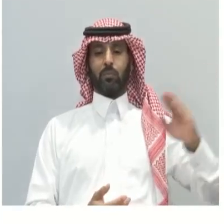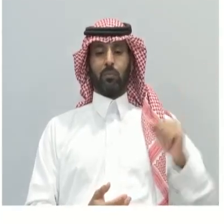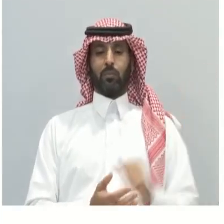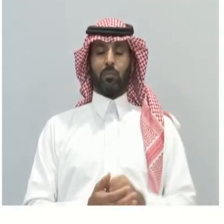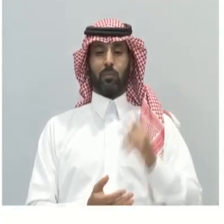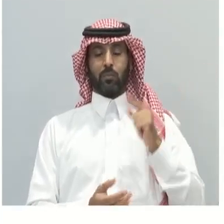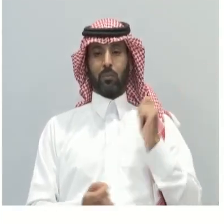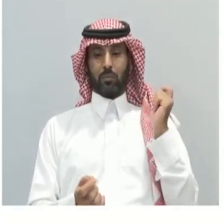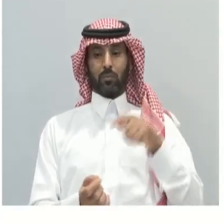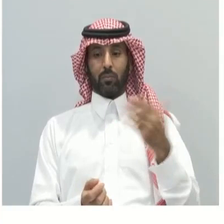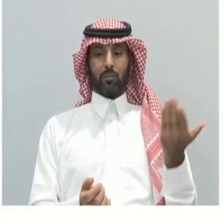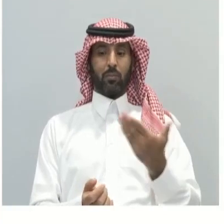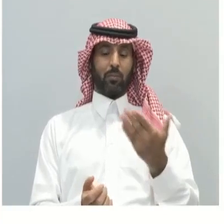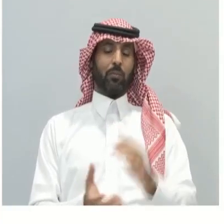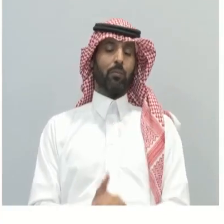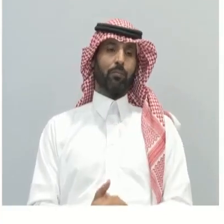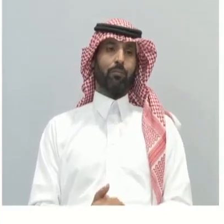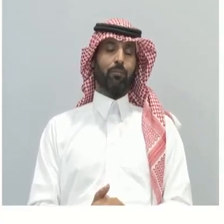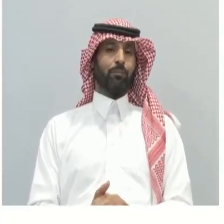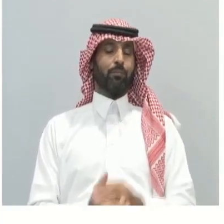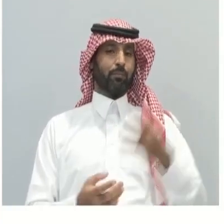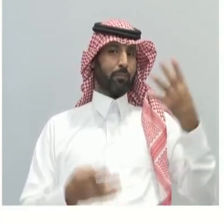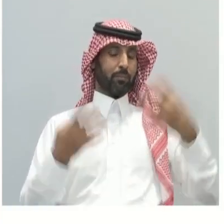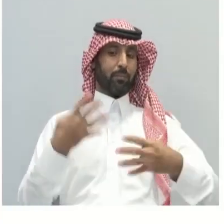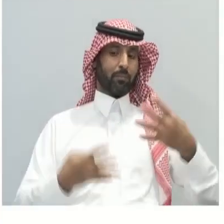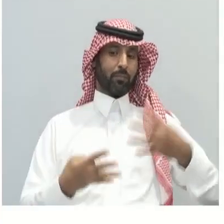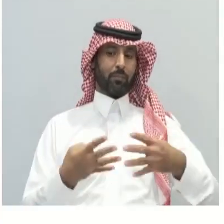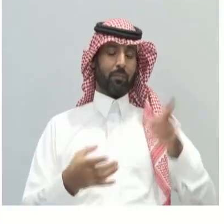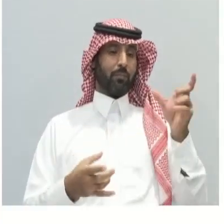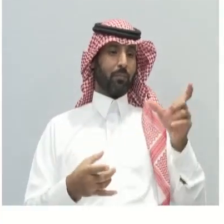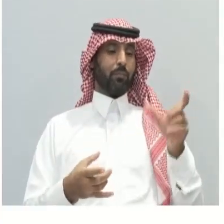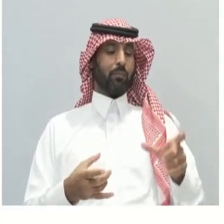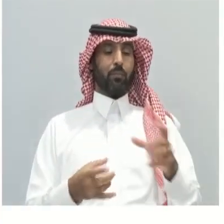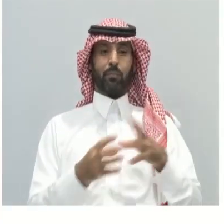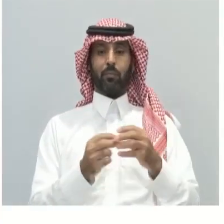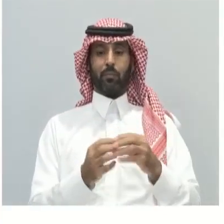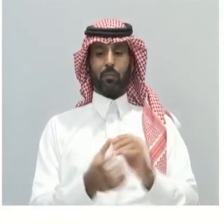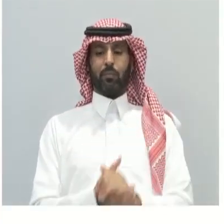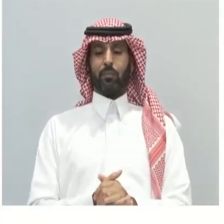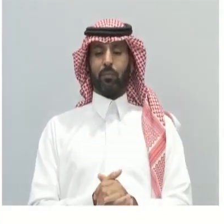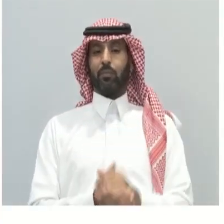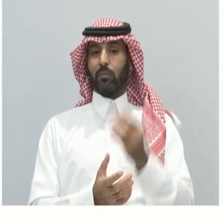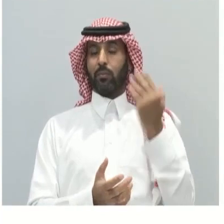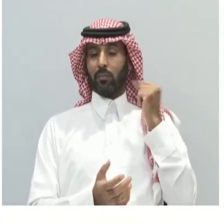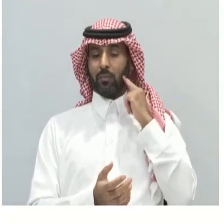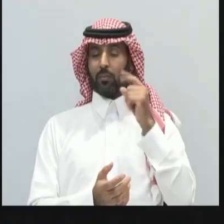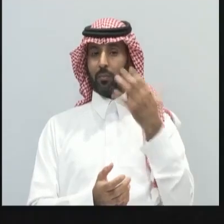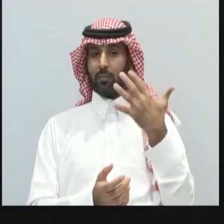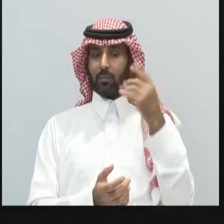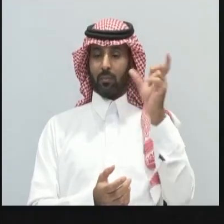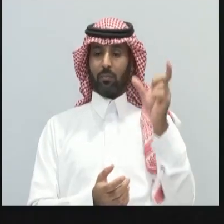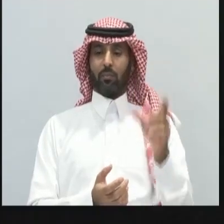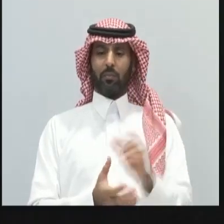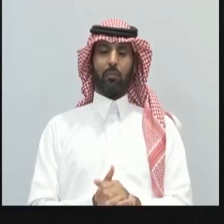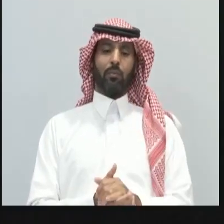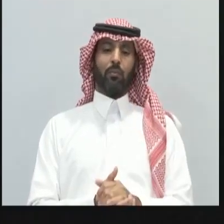is today's lesson. The objective here, match words with their meaning. So we'll be learning some new words